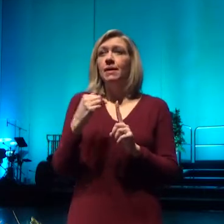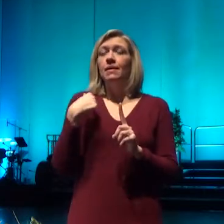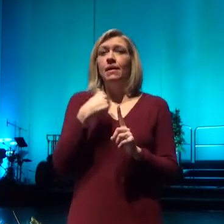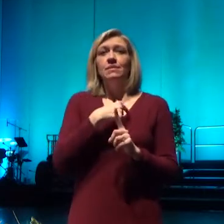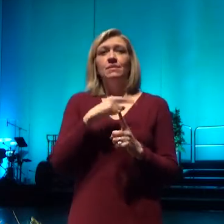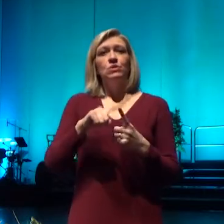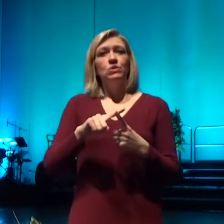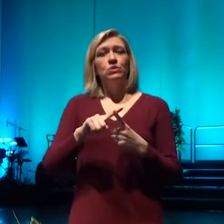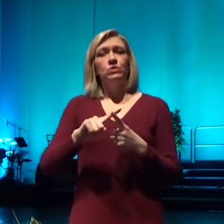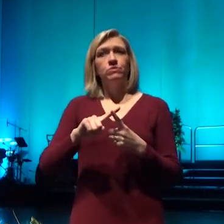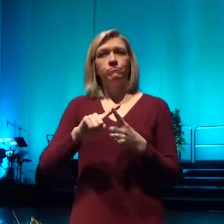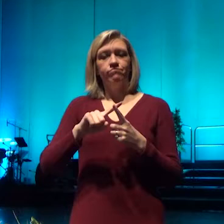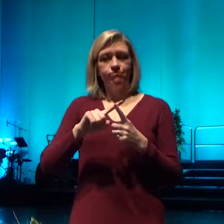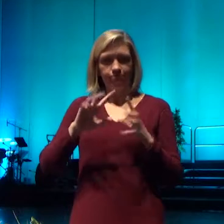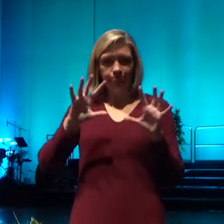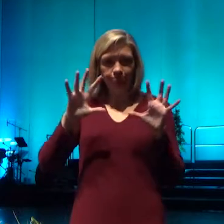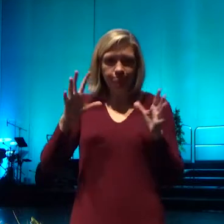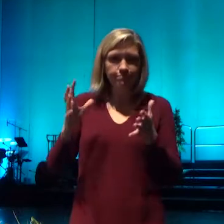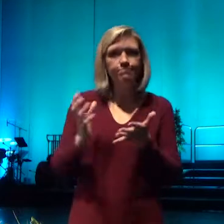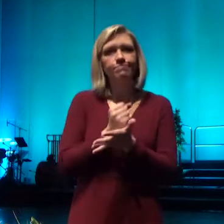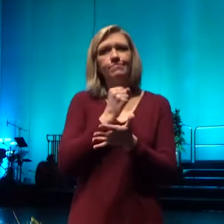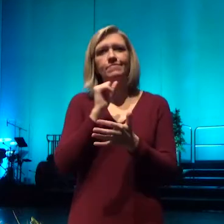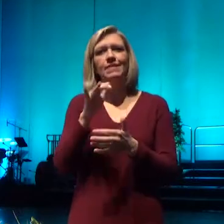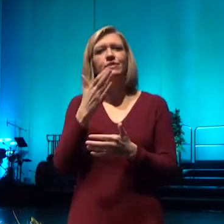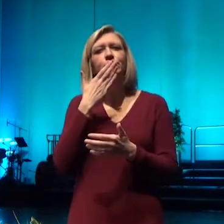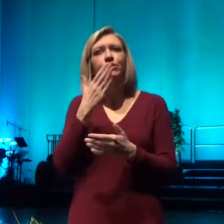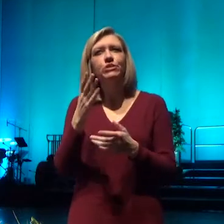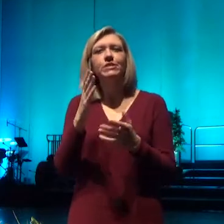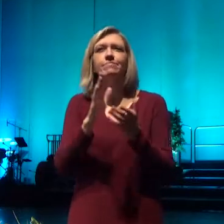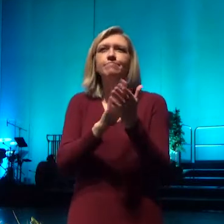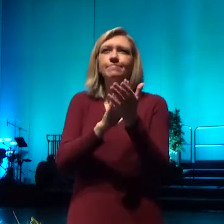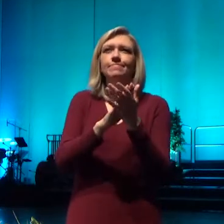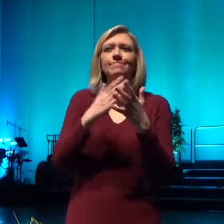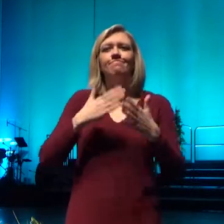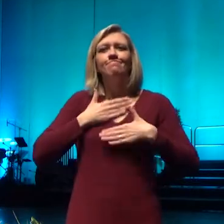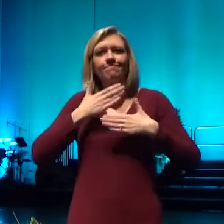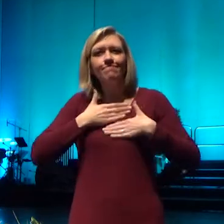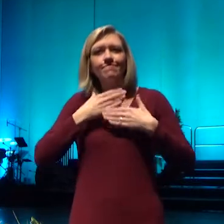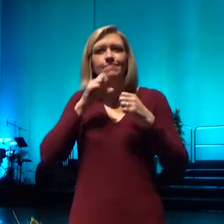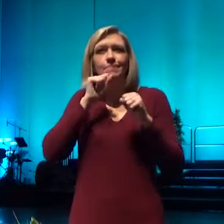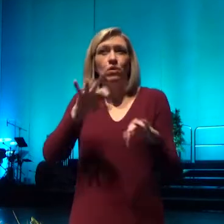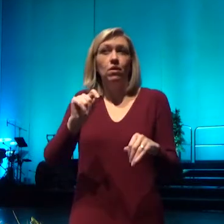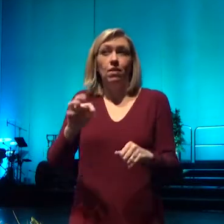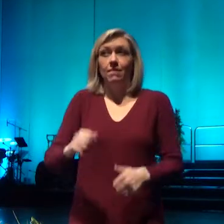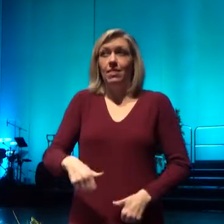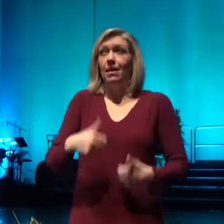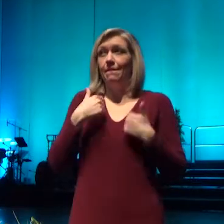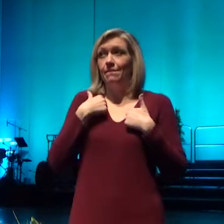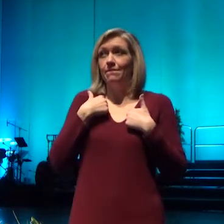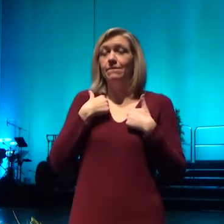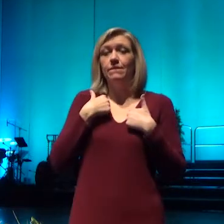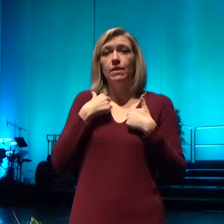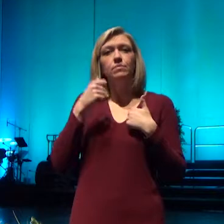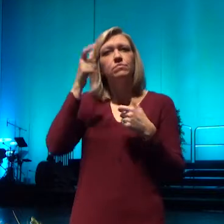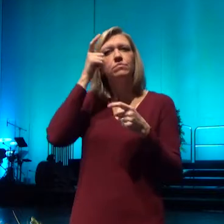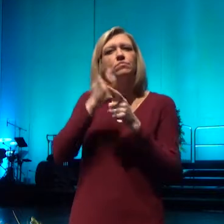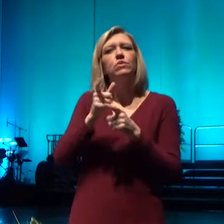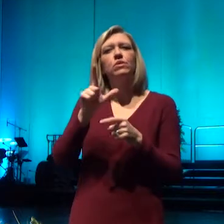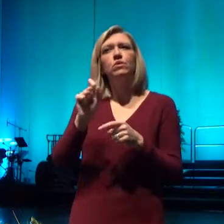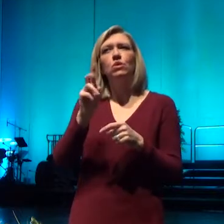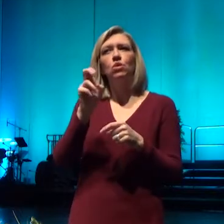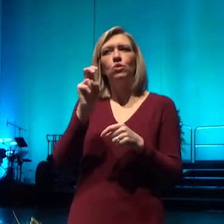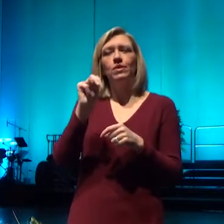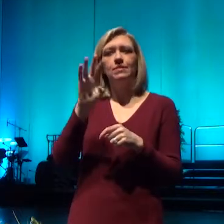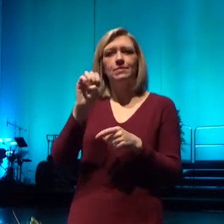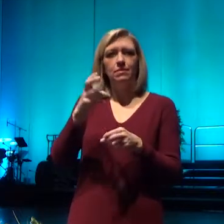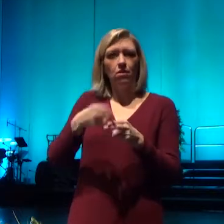on that good cheer, that miracle of life, which again is giving of itself all the time. Brother Lawrence called it practicing the